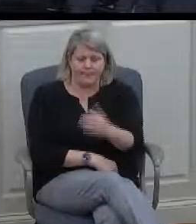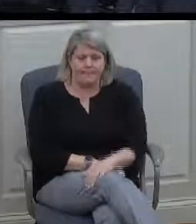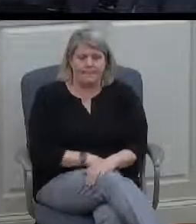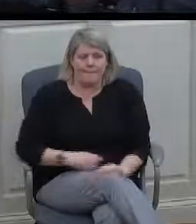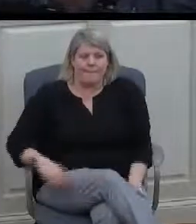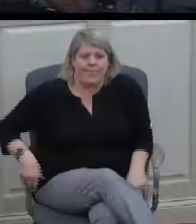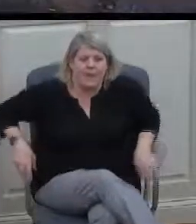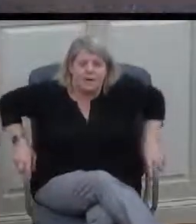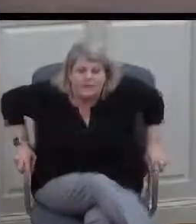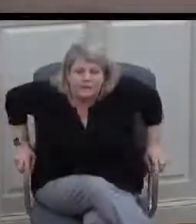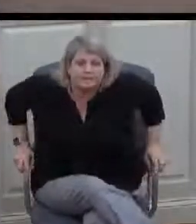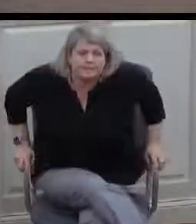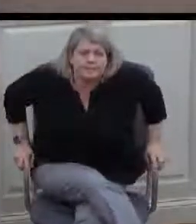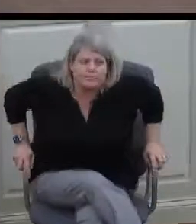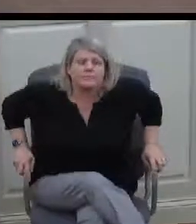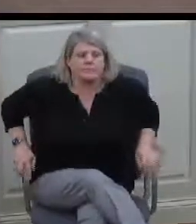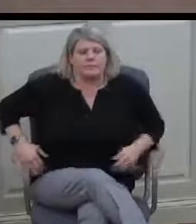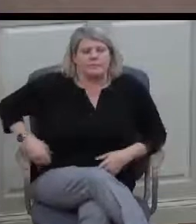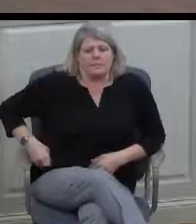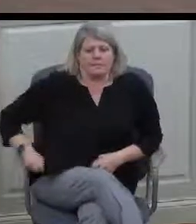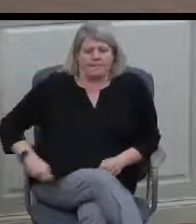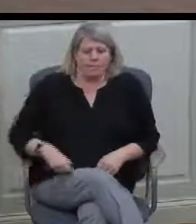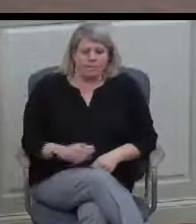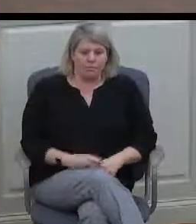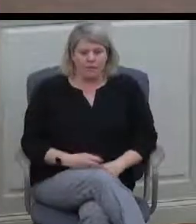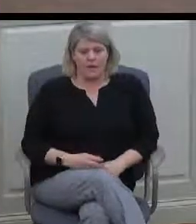What in the world's he got up there now?